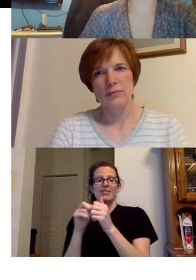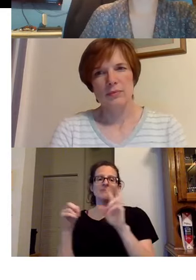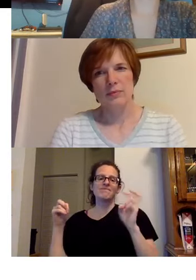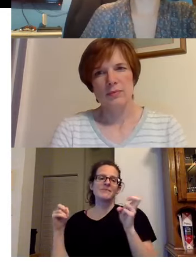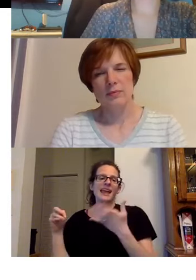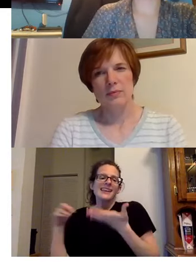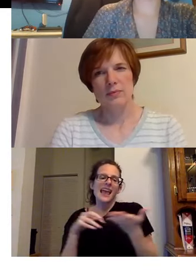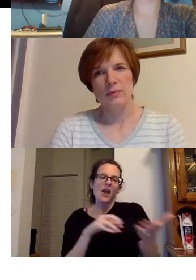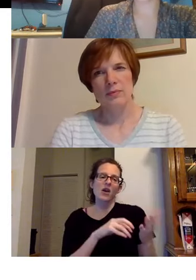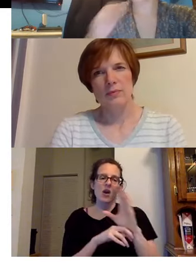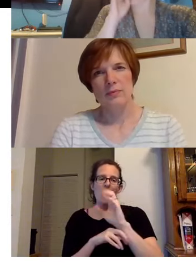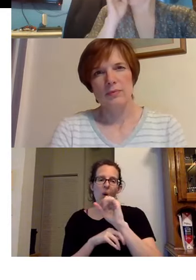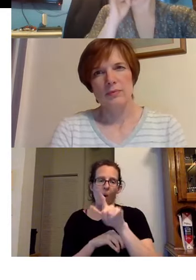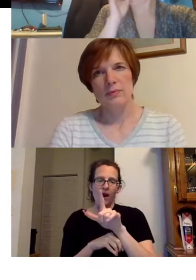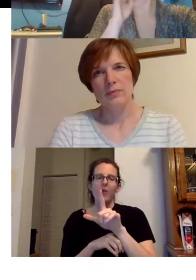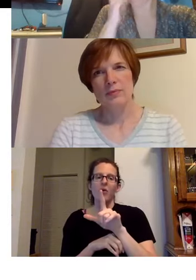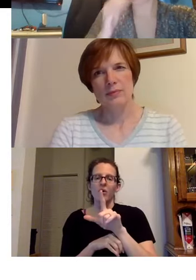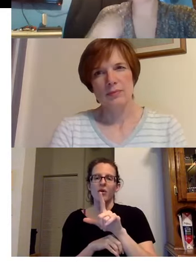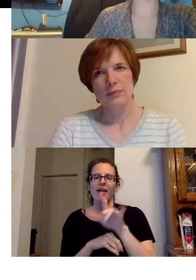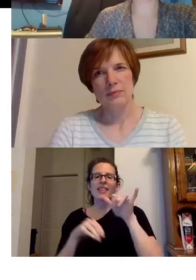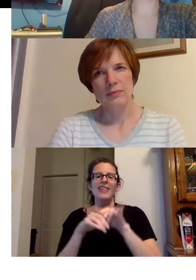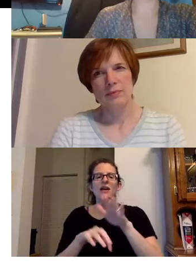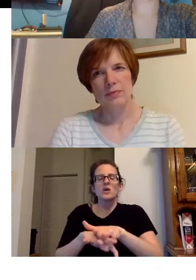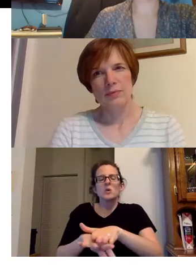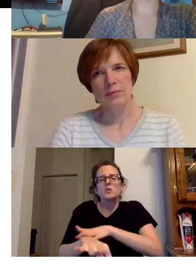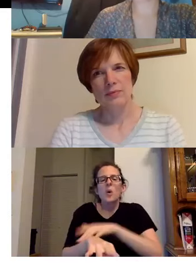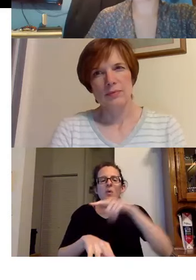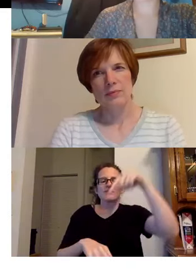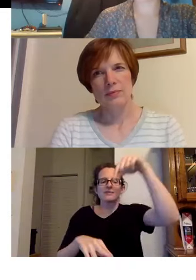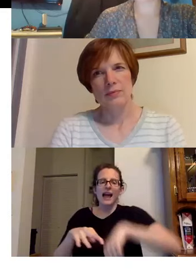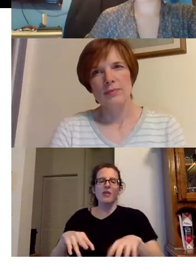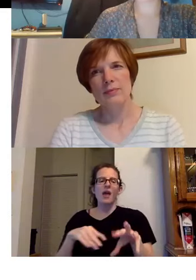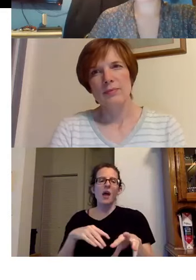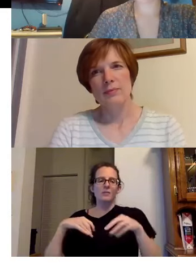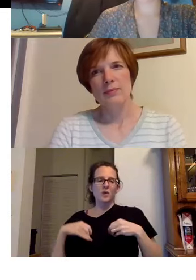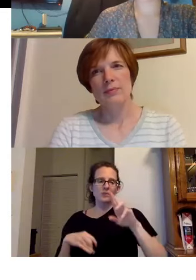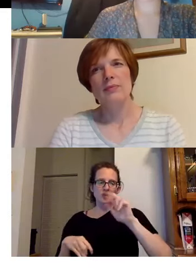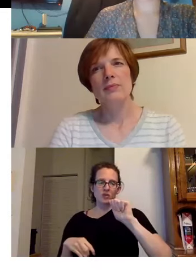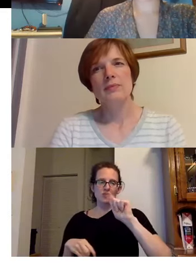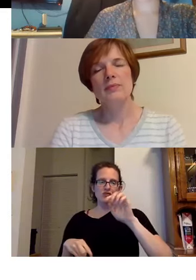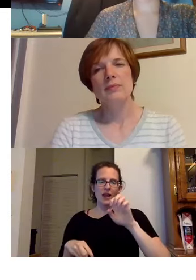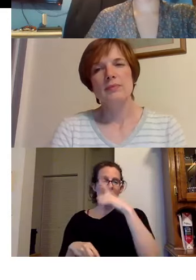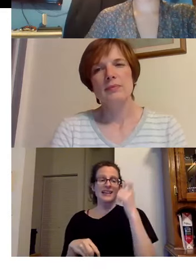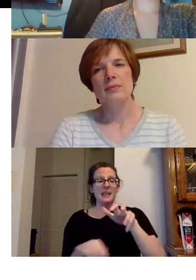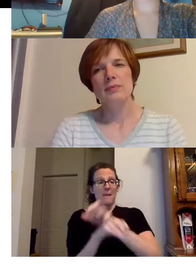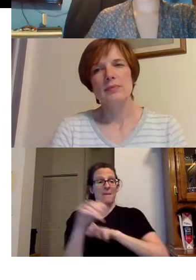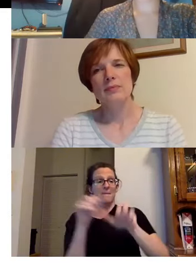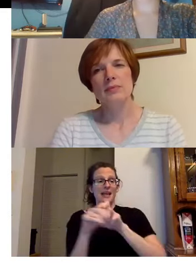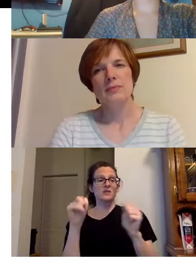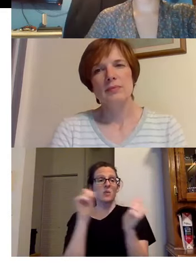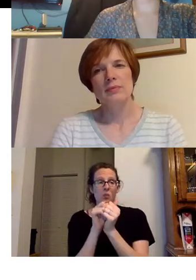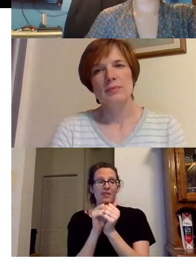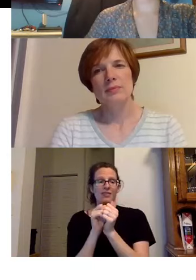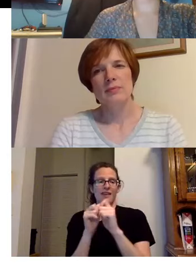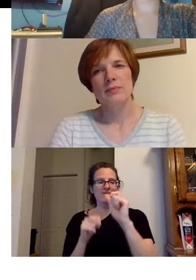oil, basically that slows down the absorption rate because the oil is mixed with those fatty or the larger